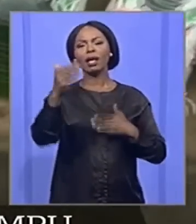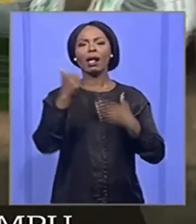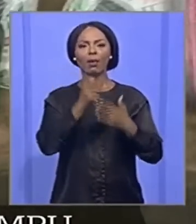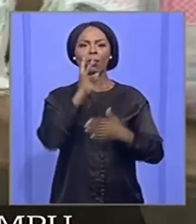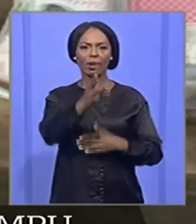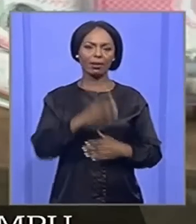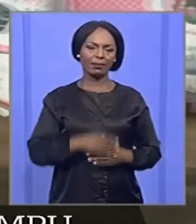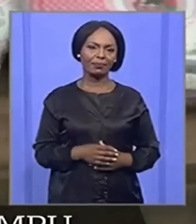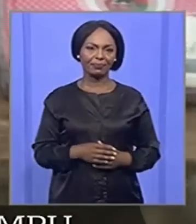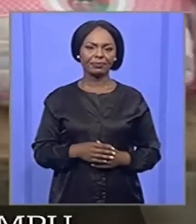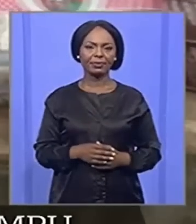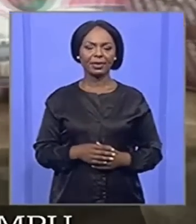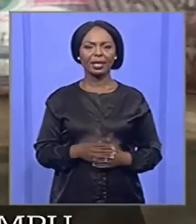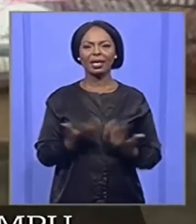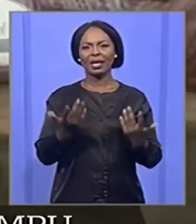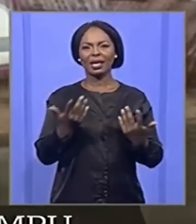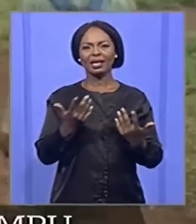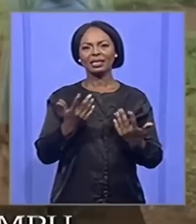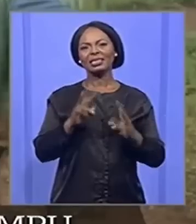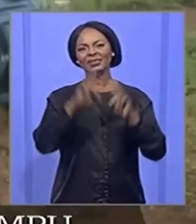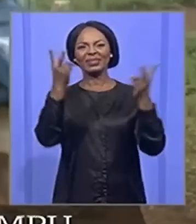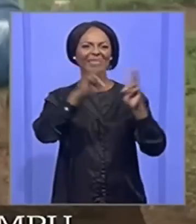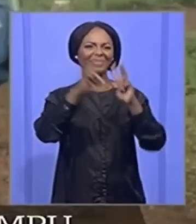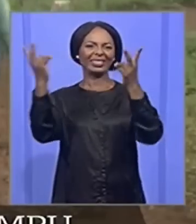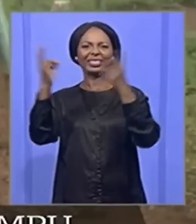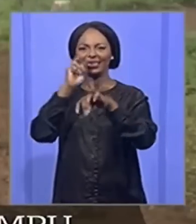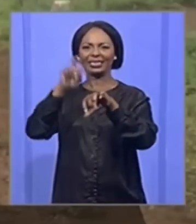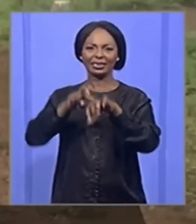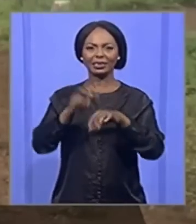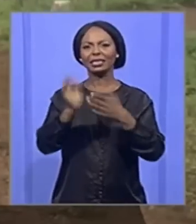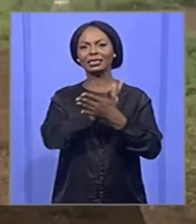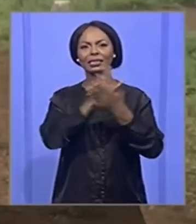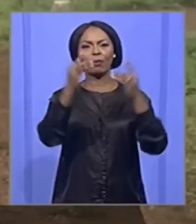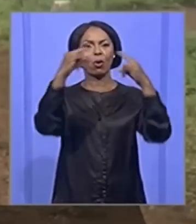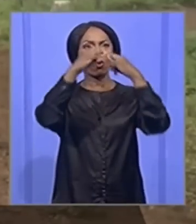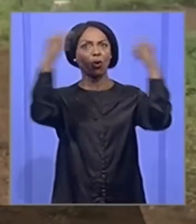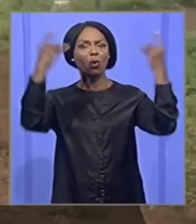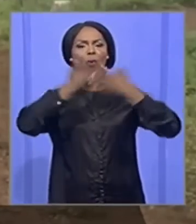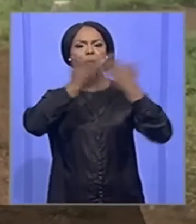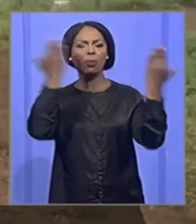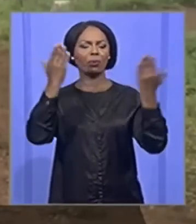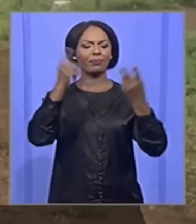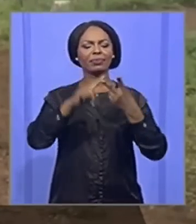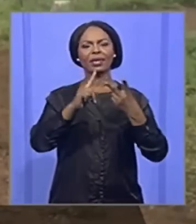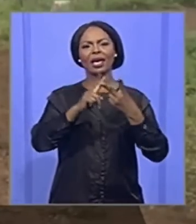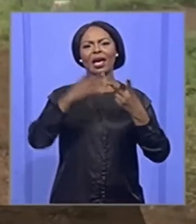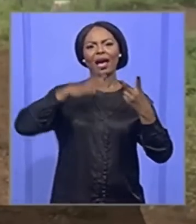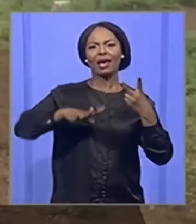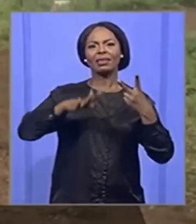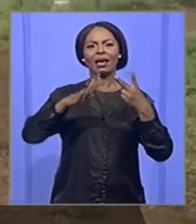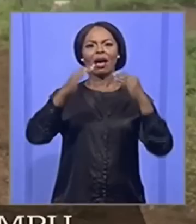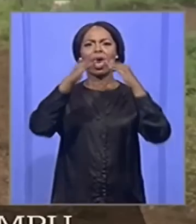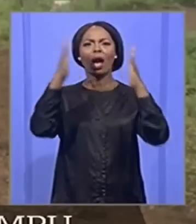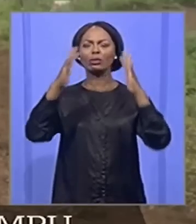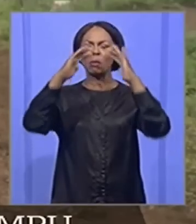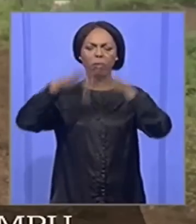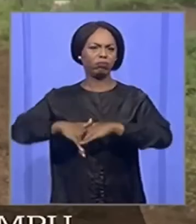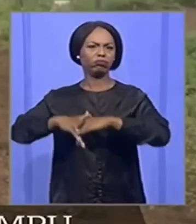needs are different. Others do not have roofs. Others do not have houses at all.